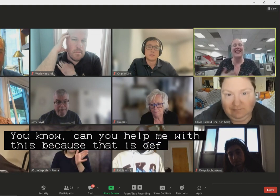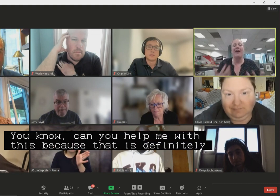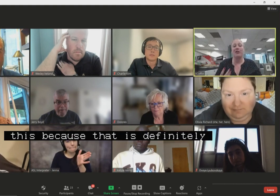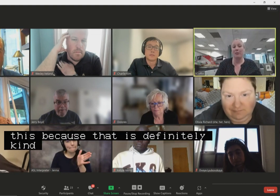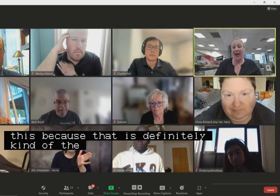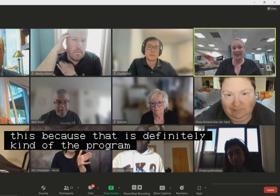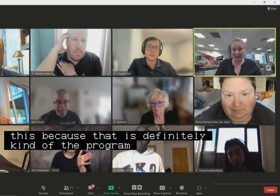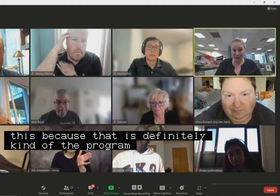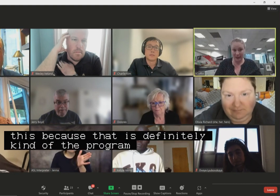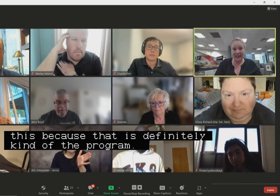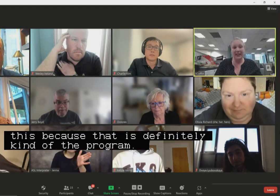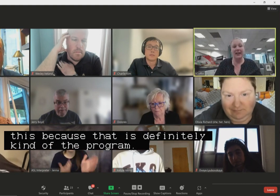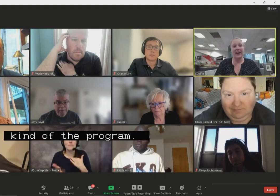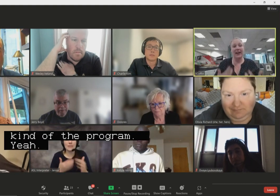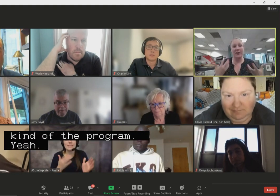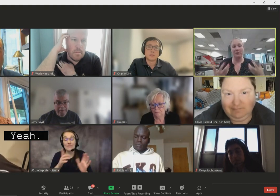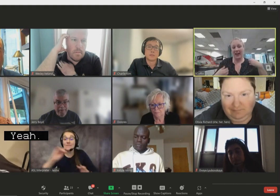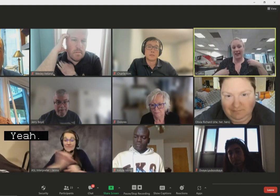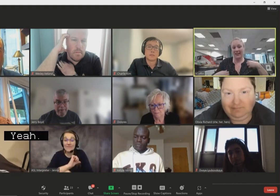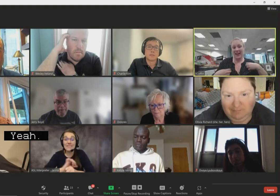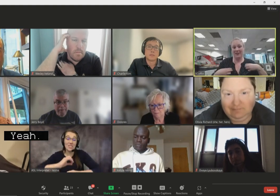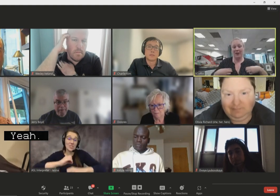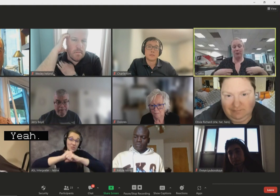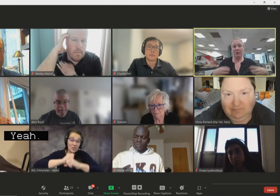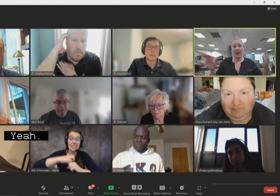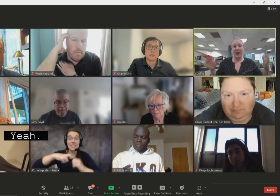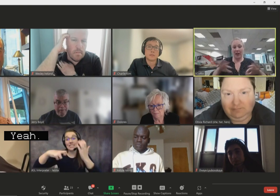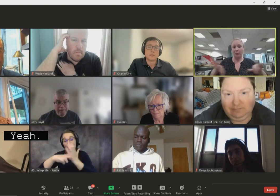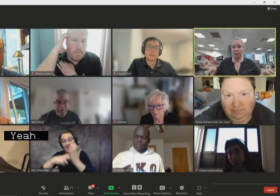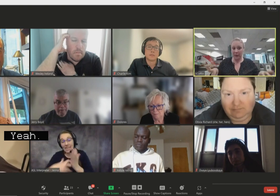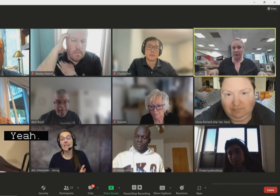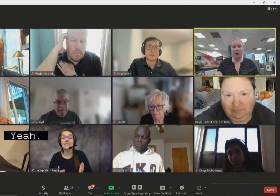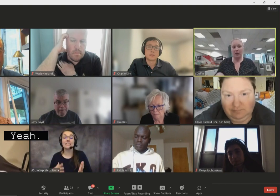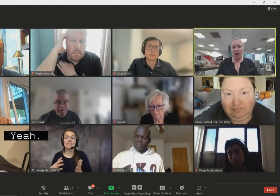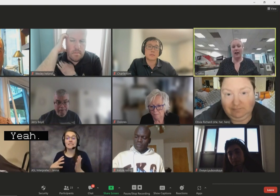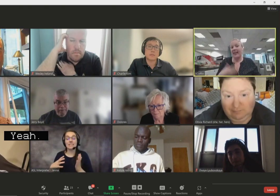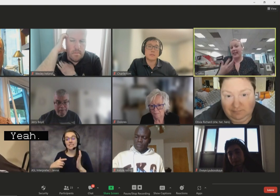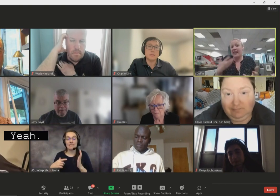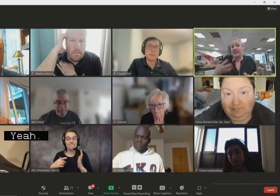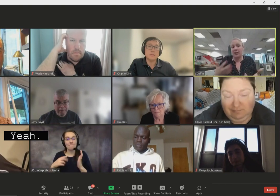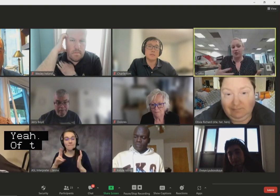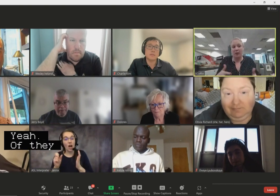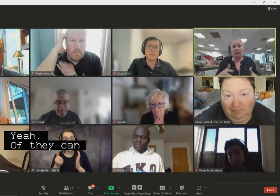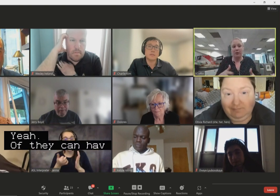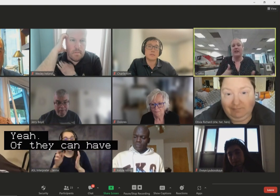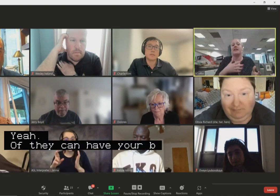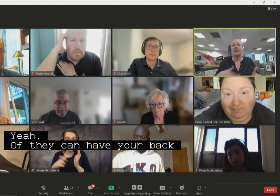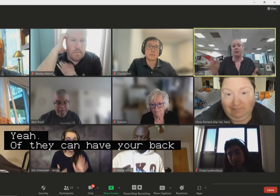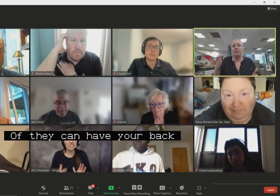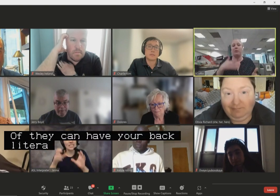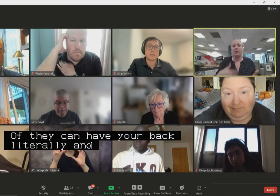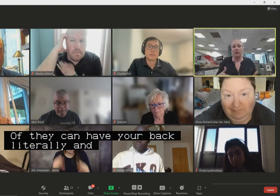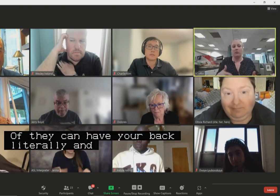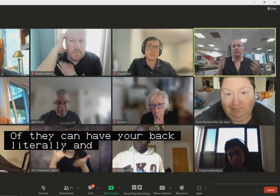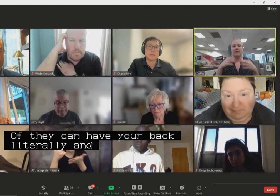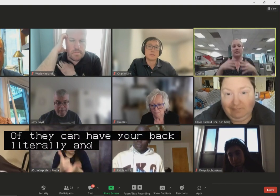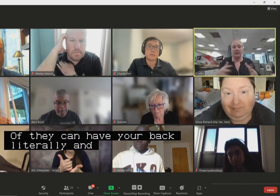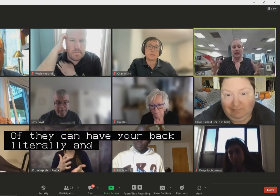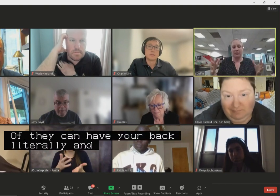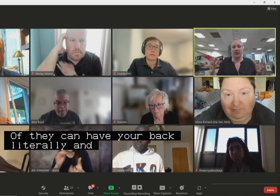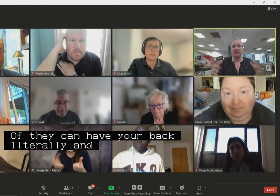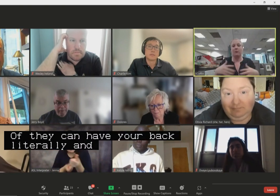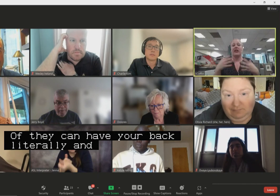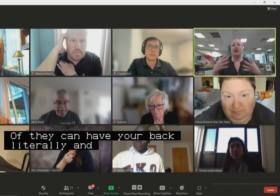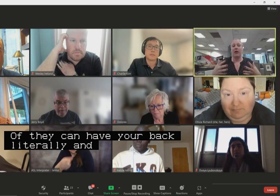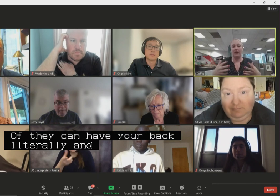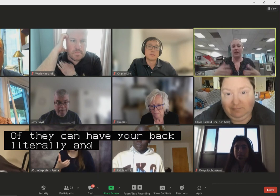they can have your back, literally. And kind of help move people along. And that is their job, right? To keep people moving through spaces, to